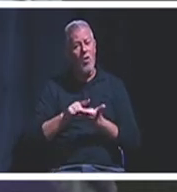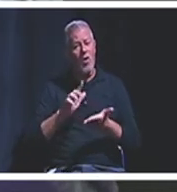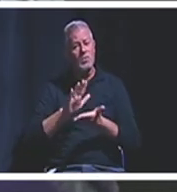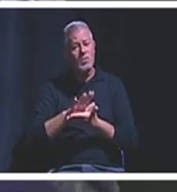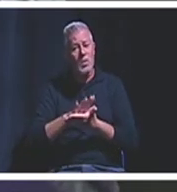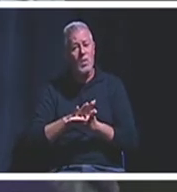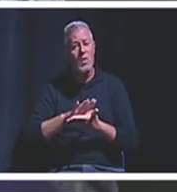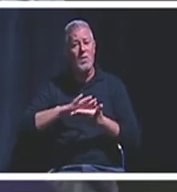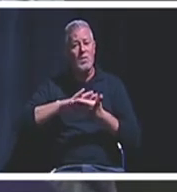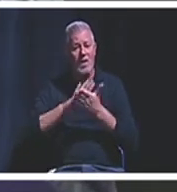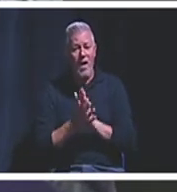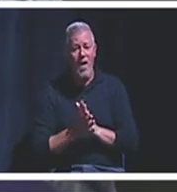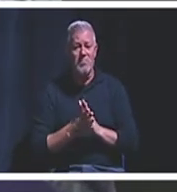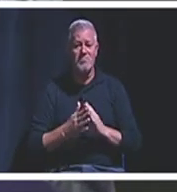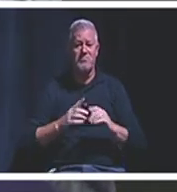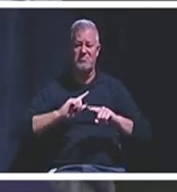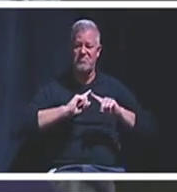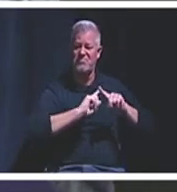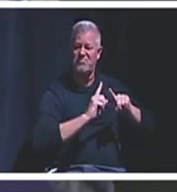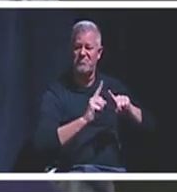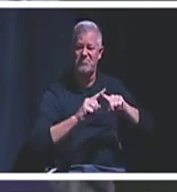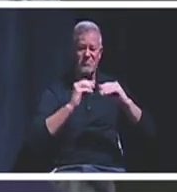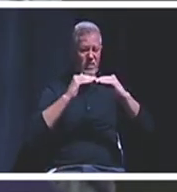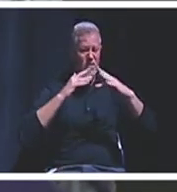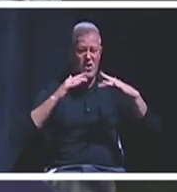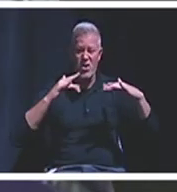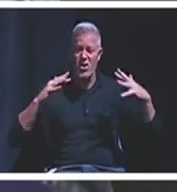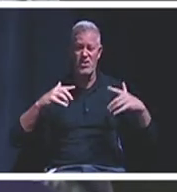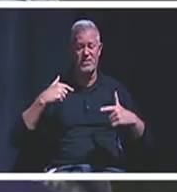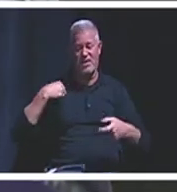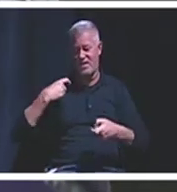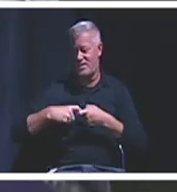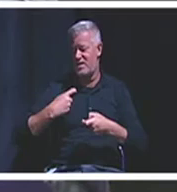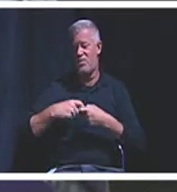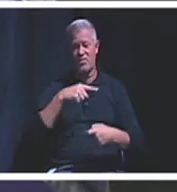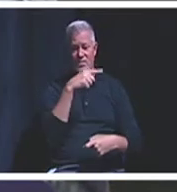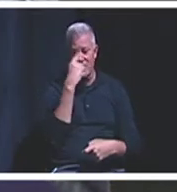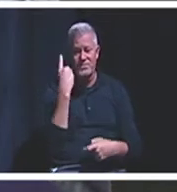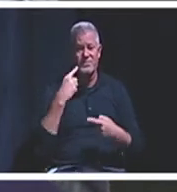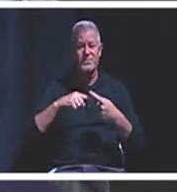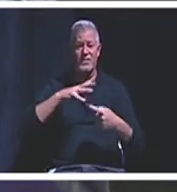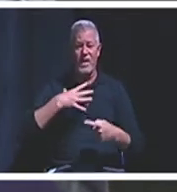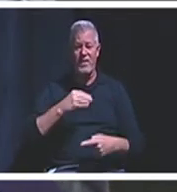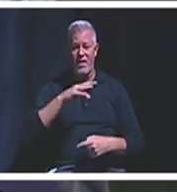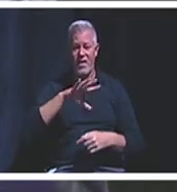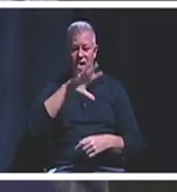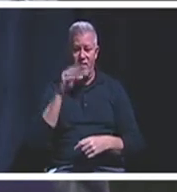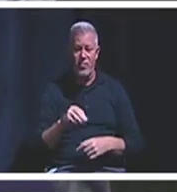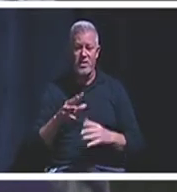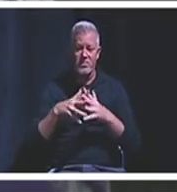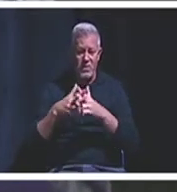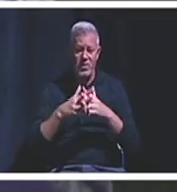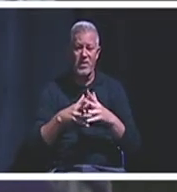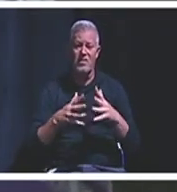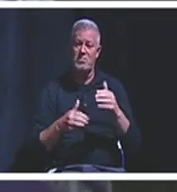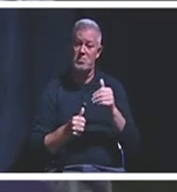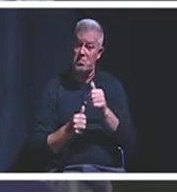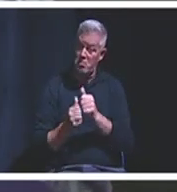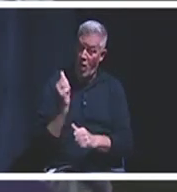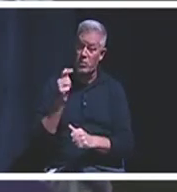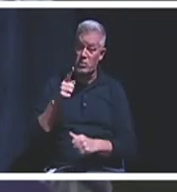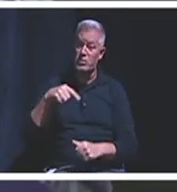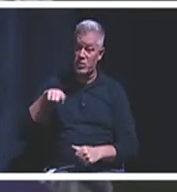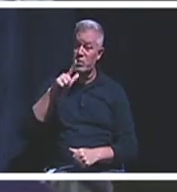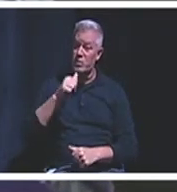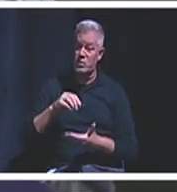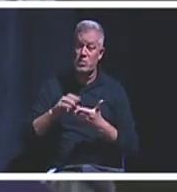majority-minority, with African American, Latino, Asian, and international students making up the majority of who we are